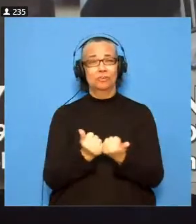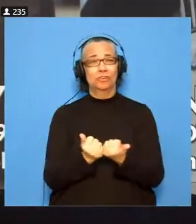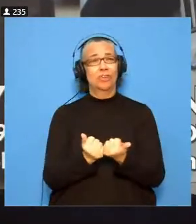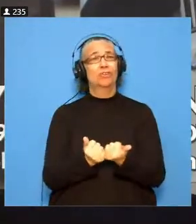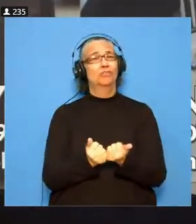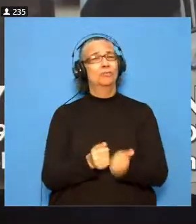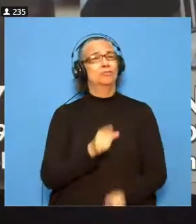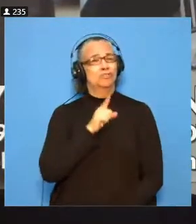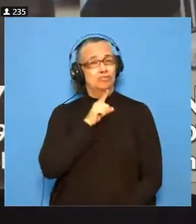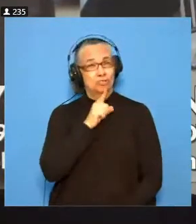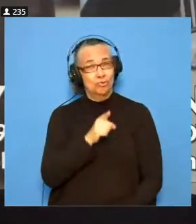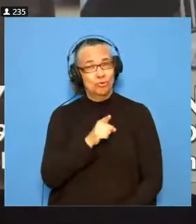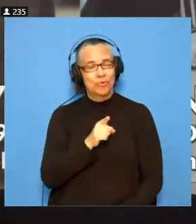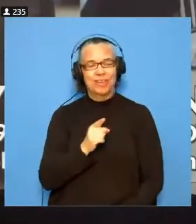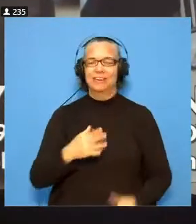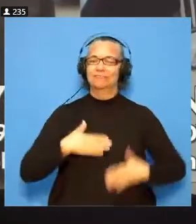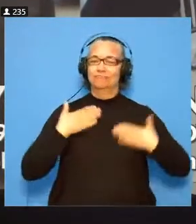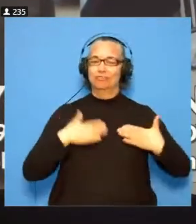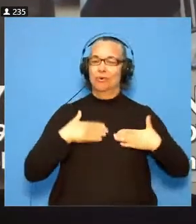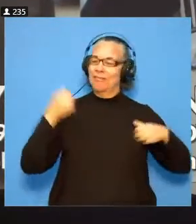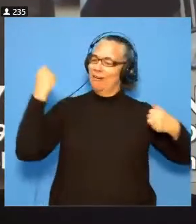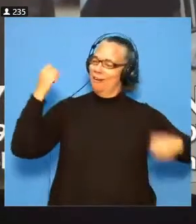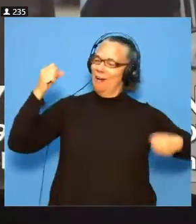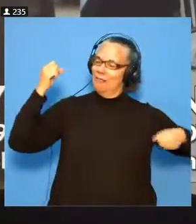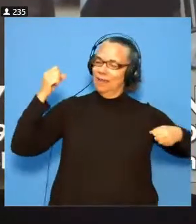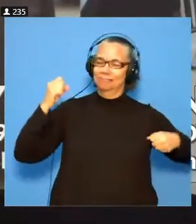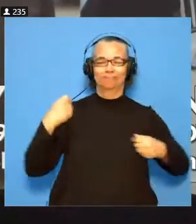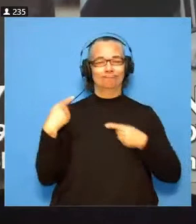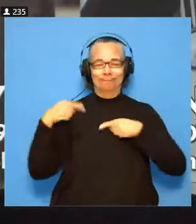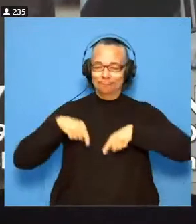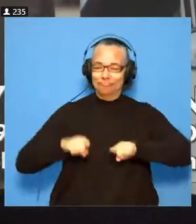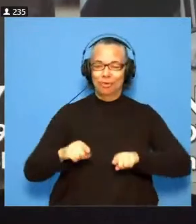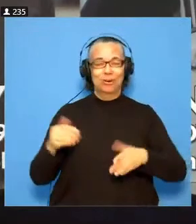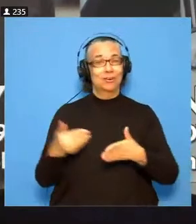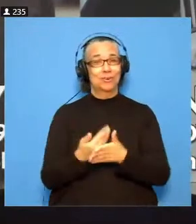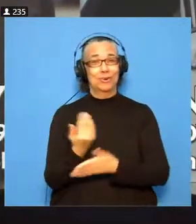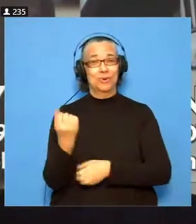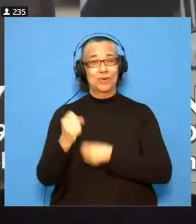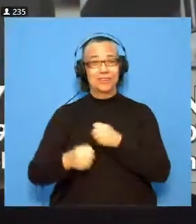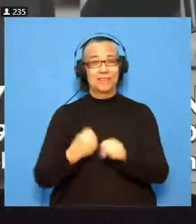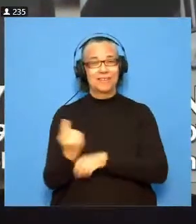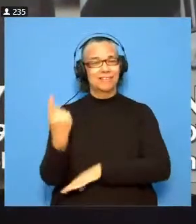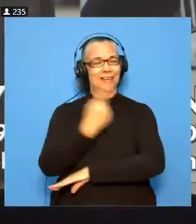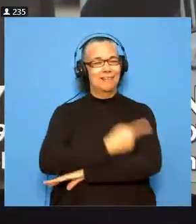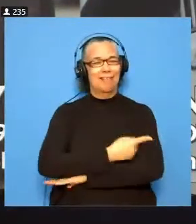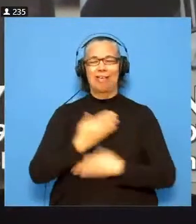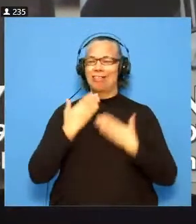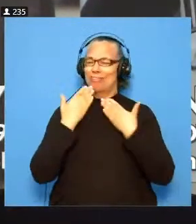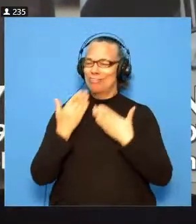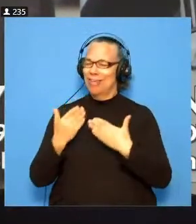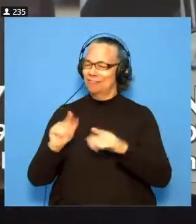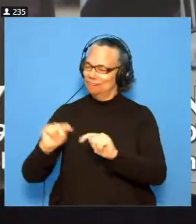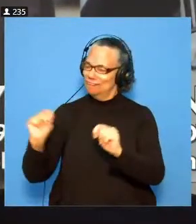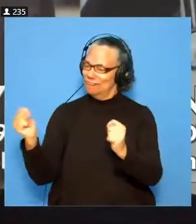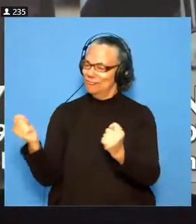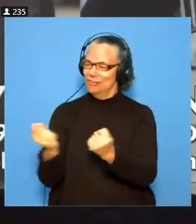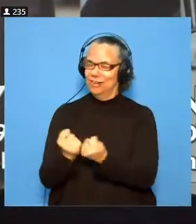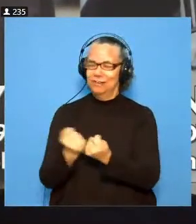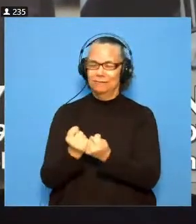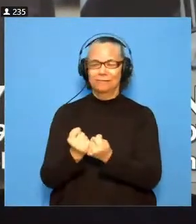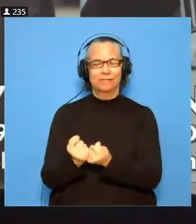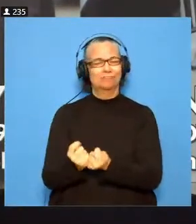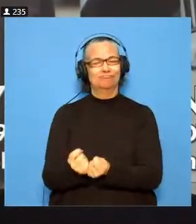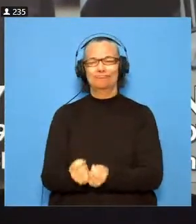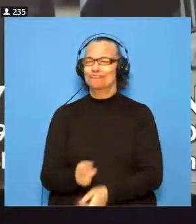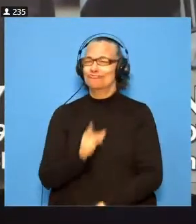the Gombe safely on New Year's Day. Thank you to the Gombe troops for their enjoyable and authentically Bermudian performances, which